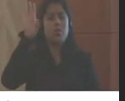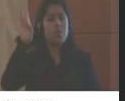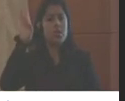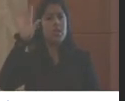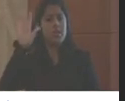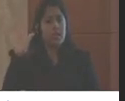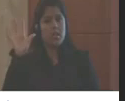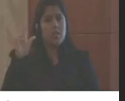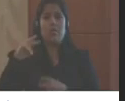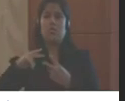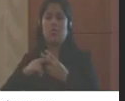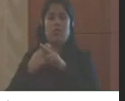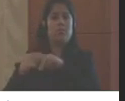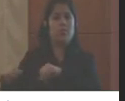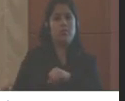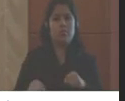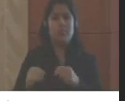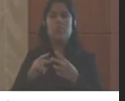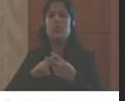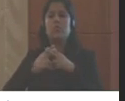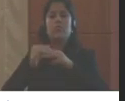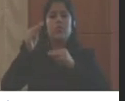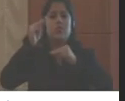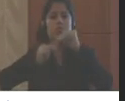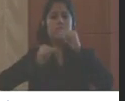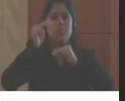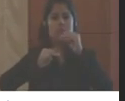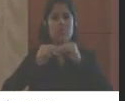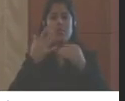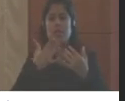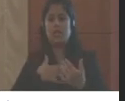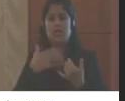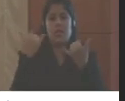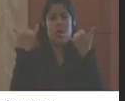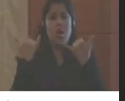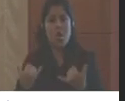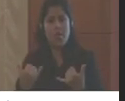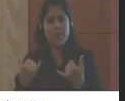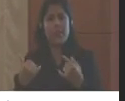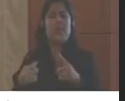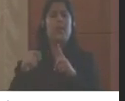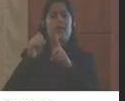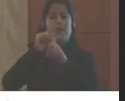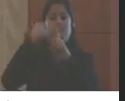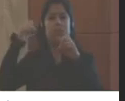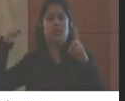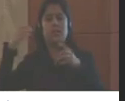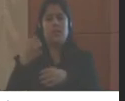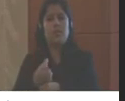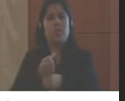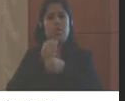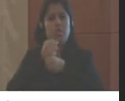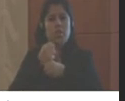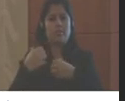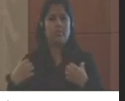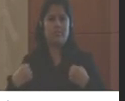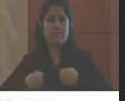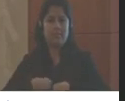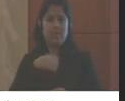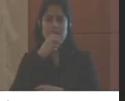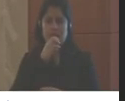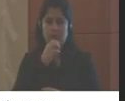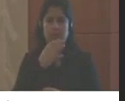of 1985 when in our country we began building what today is our national system for